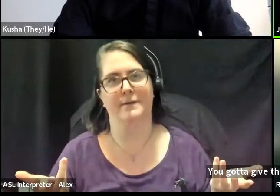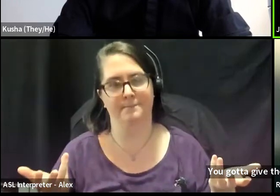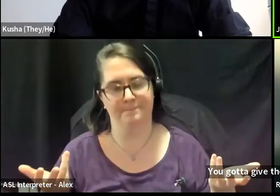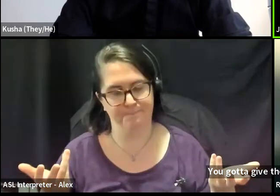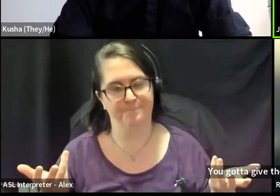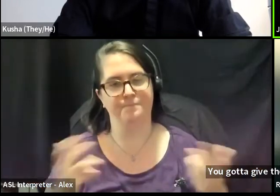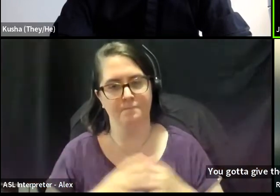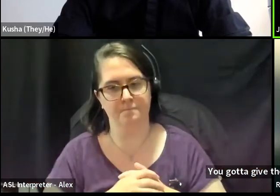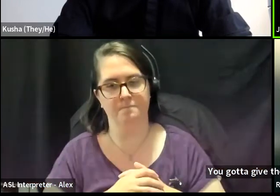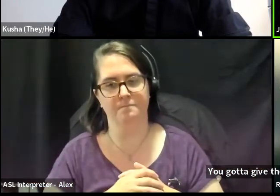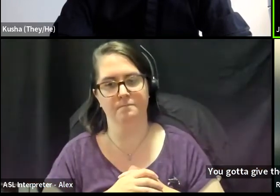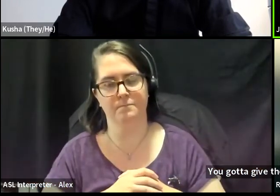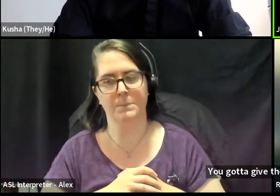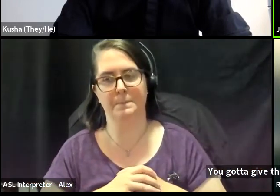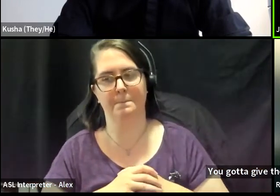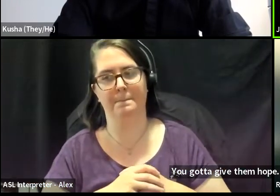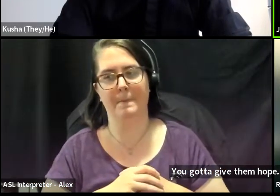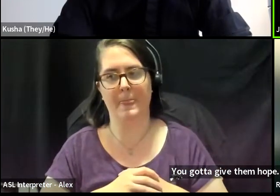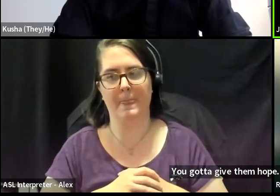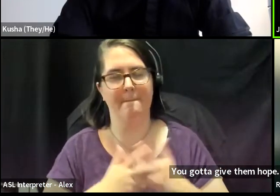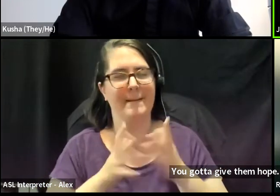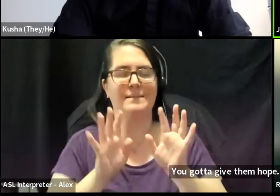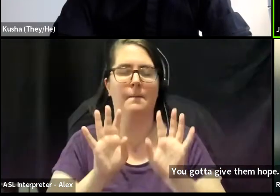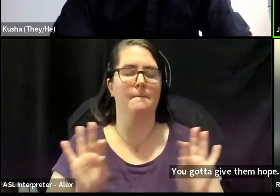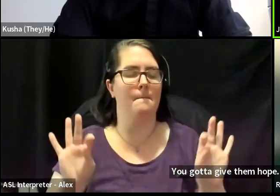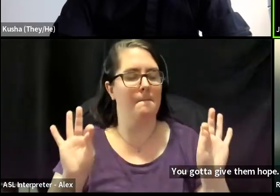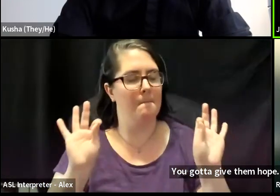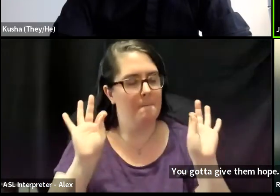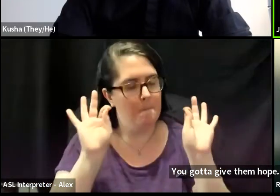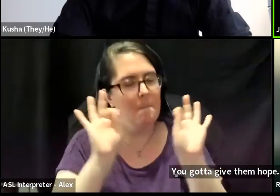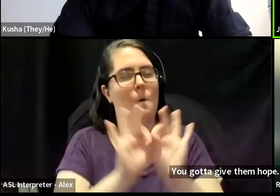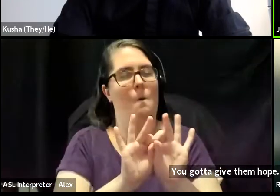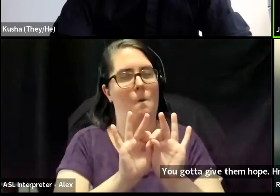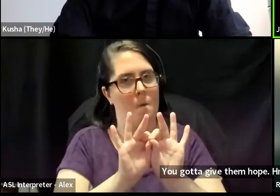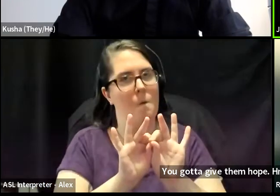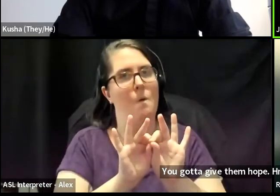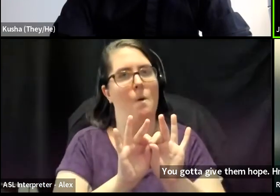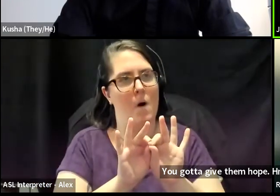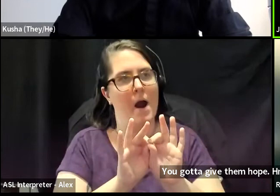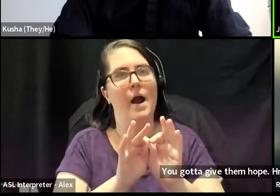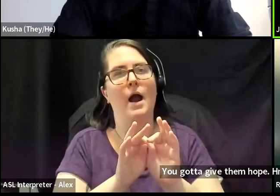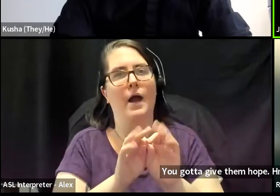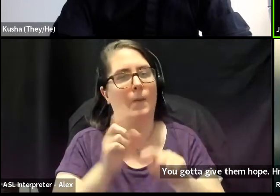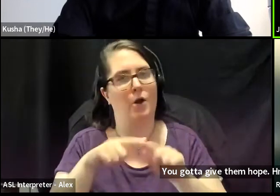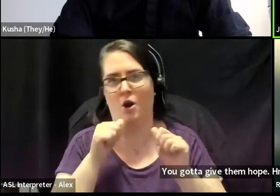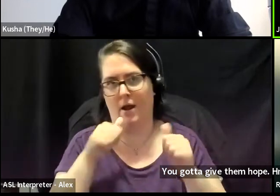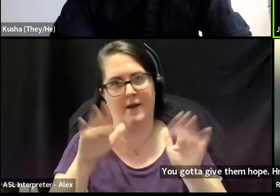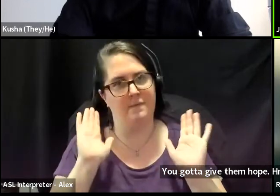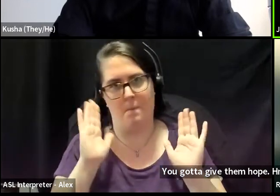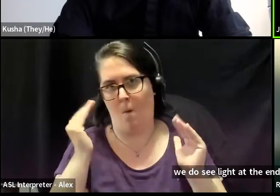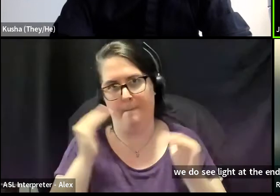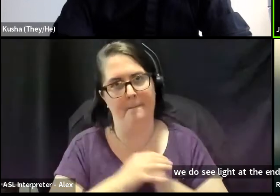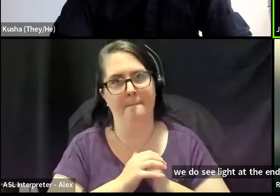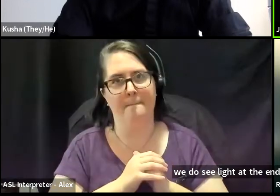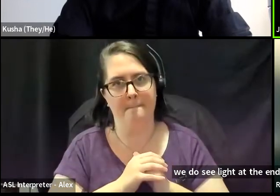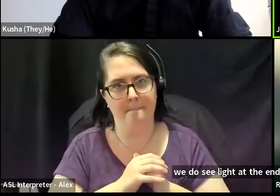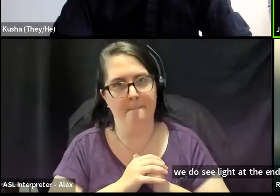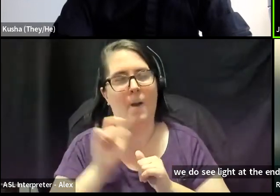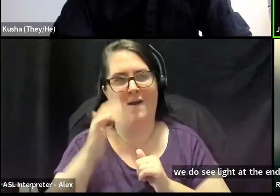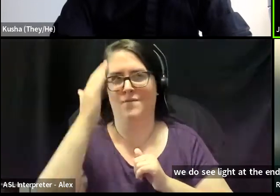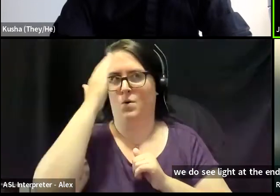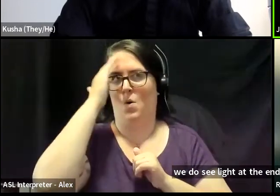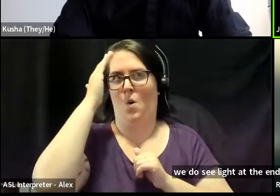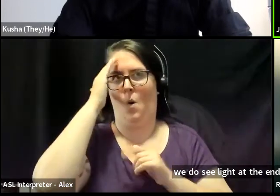It is so important that we do see light at the end of the tunnel, that that there is something